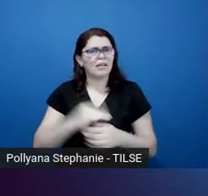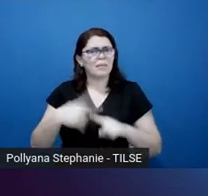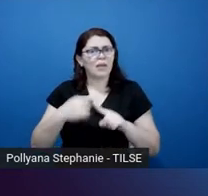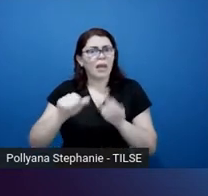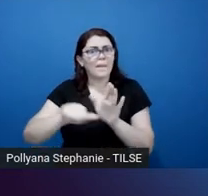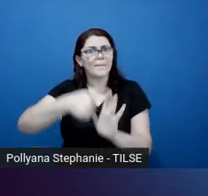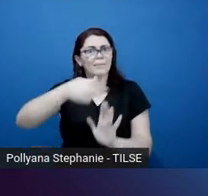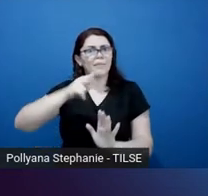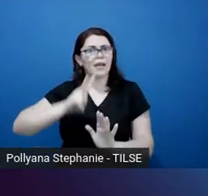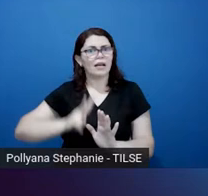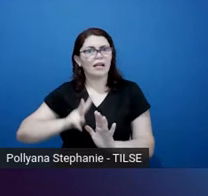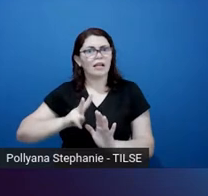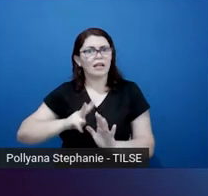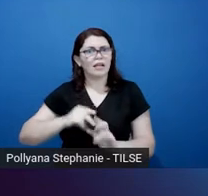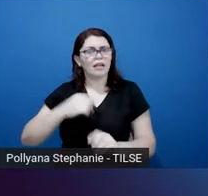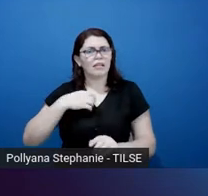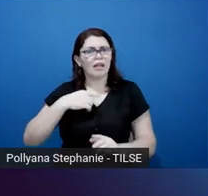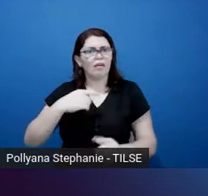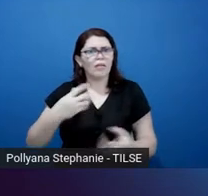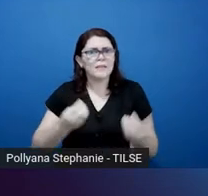and